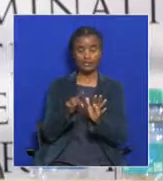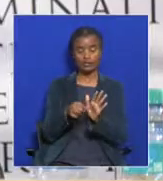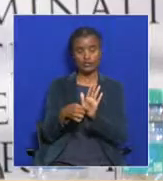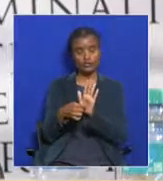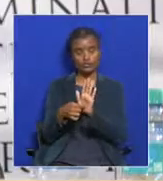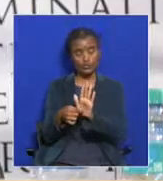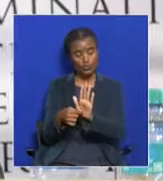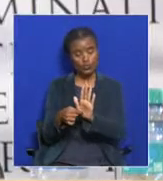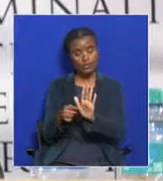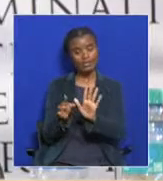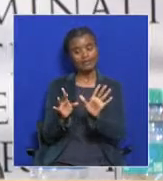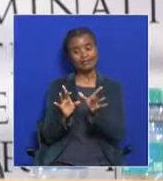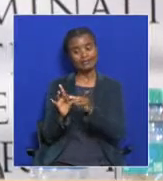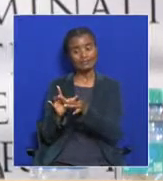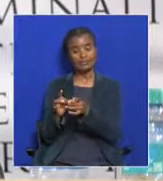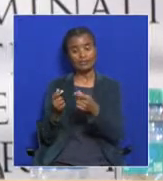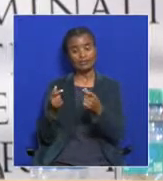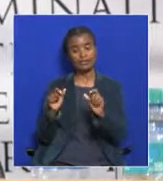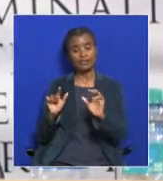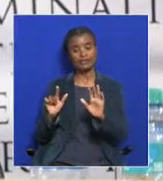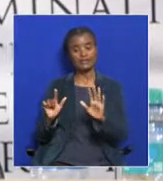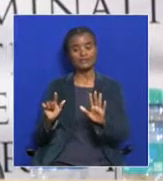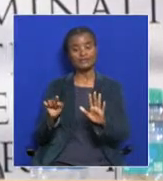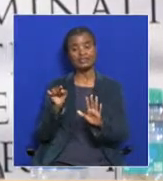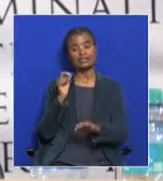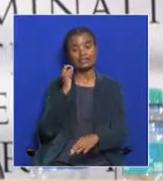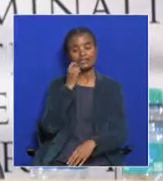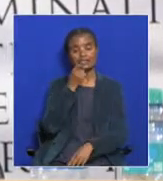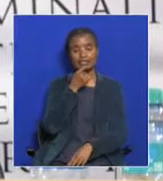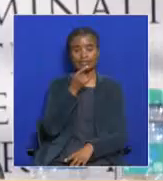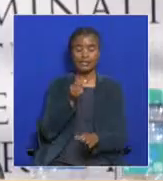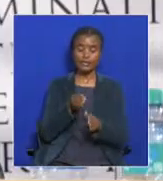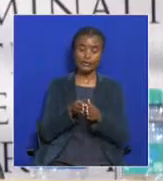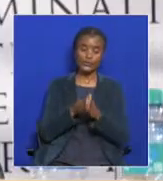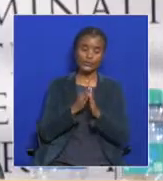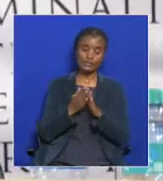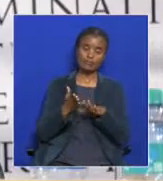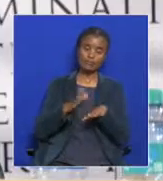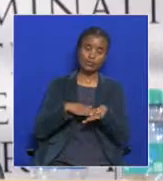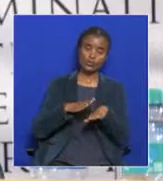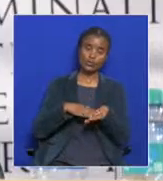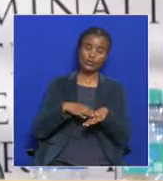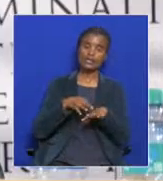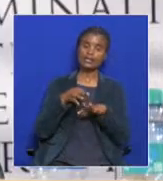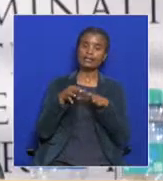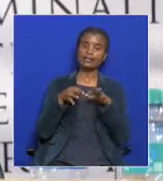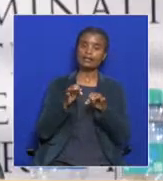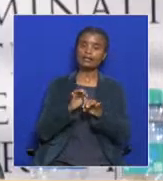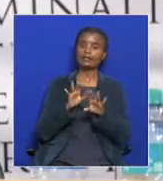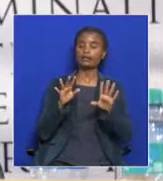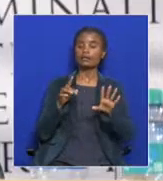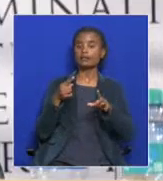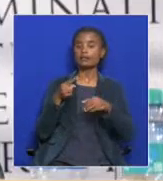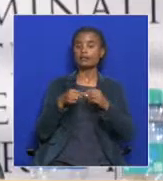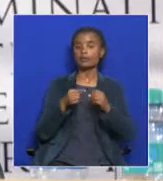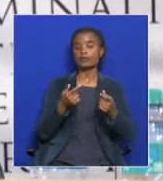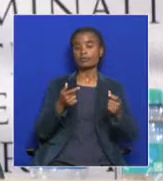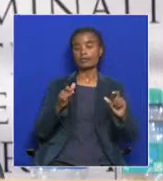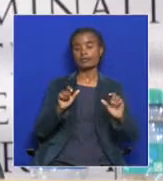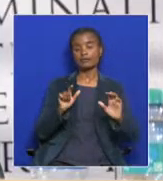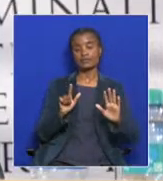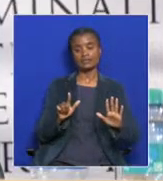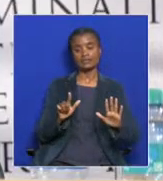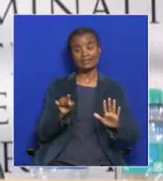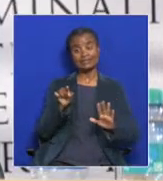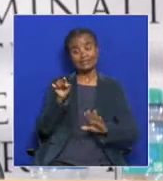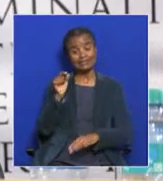I have been requested to give further clarity about that paragraph. Her response is, I cannot recall a stitch.